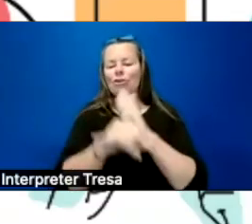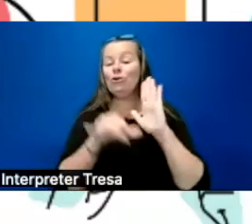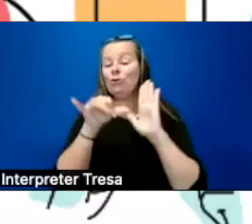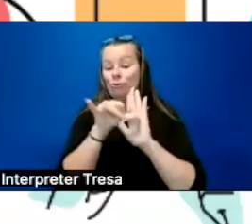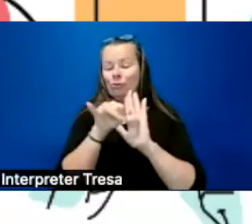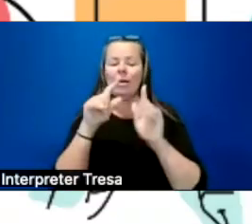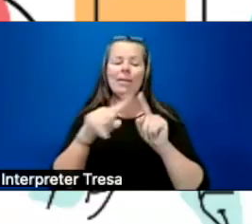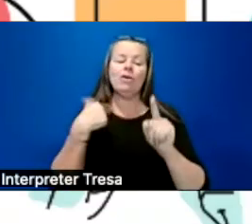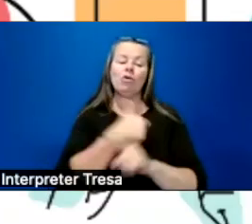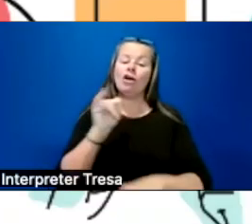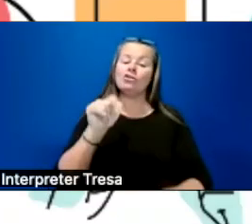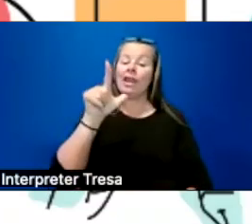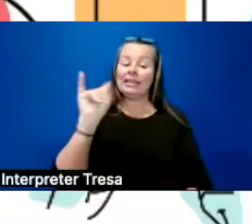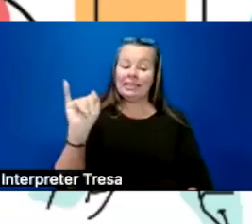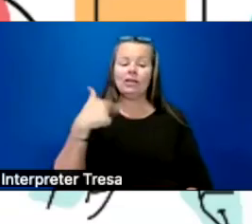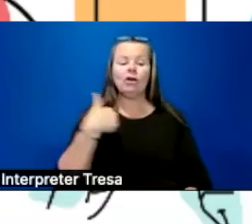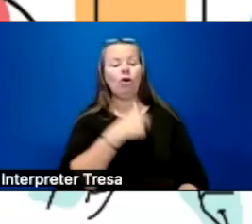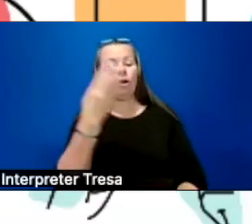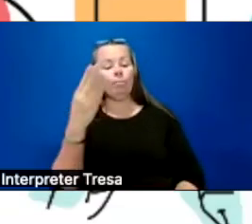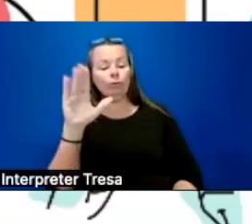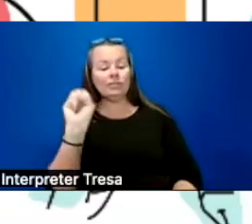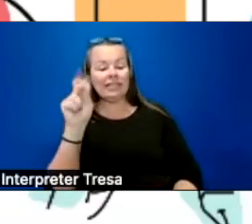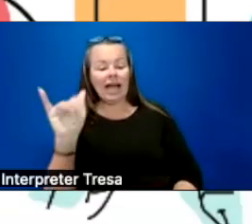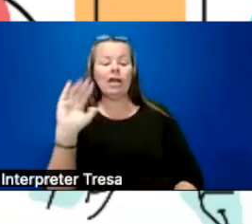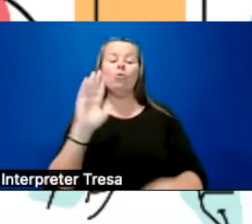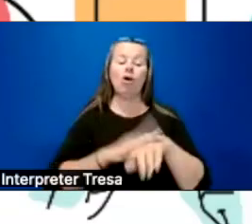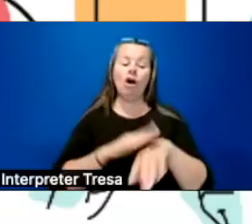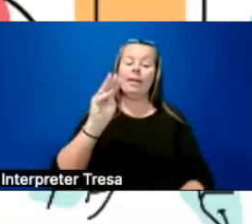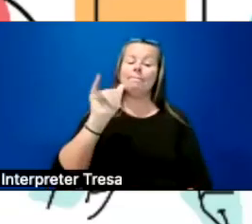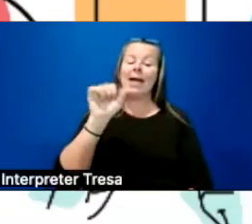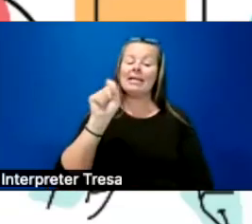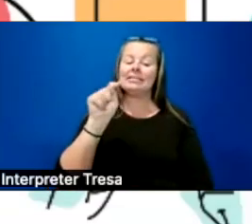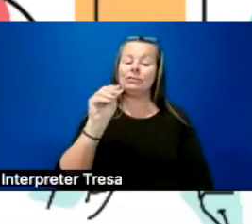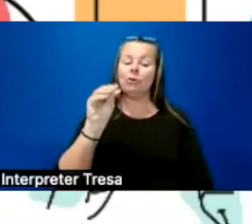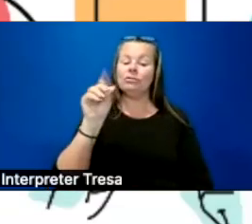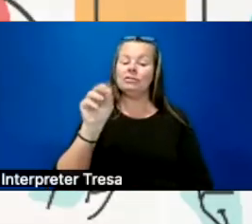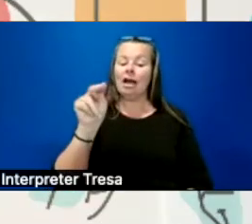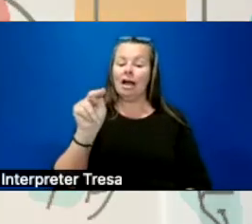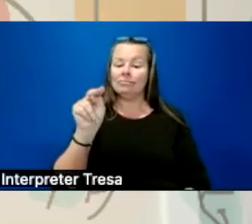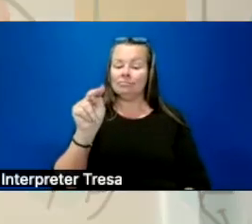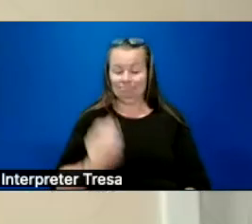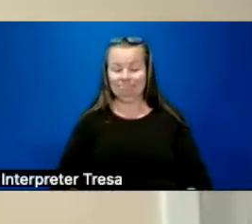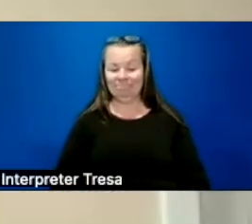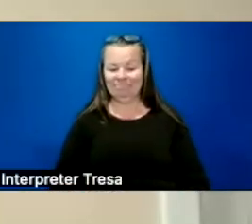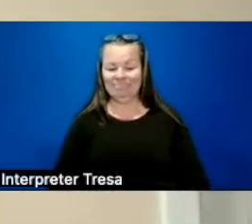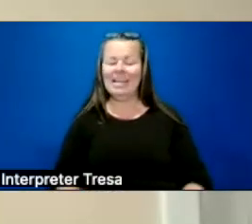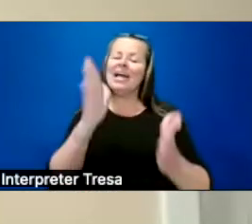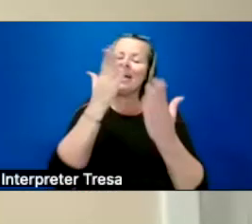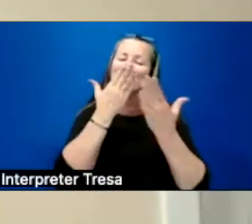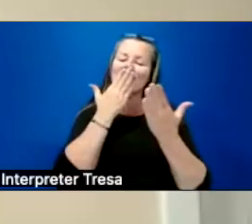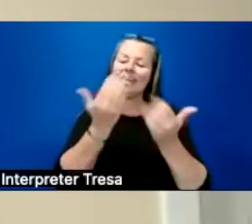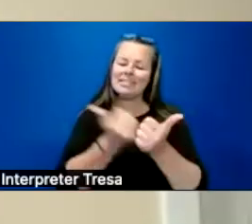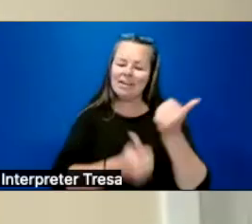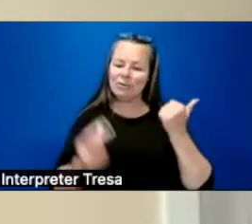we're on LinkedIn, we're on Blue Sky, we're on Mastodon, and we are on YouTube. So thanks everyone.